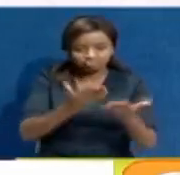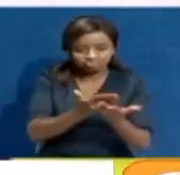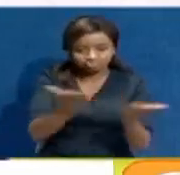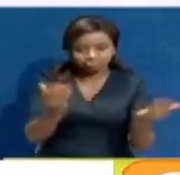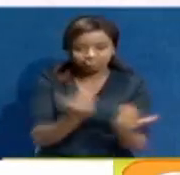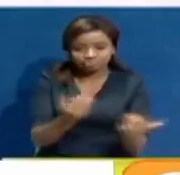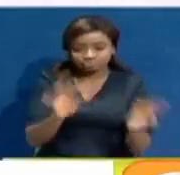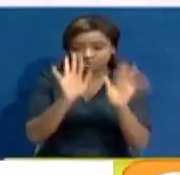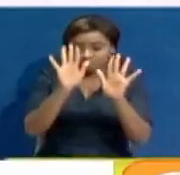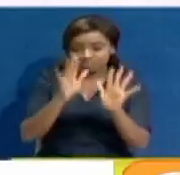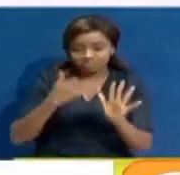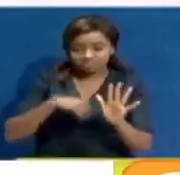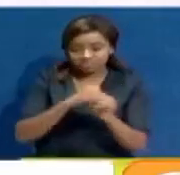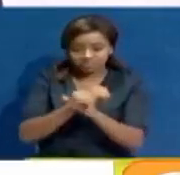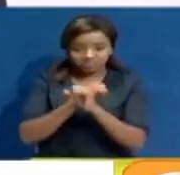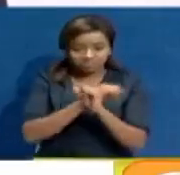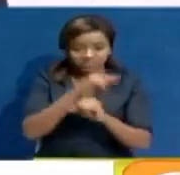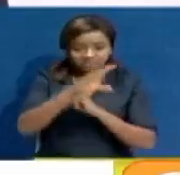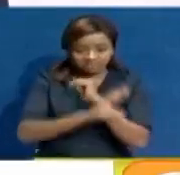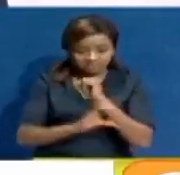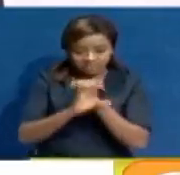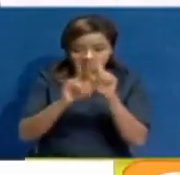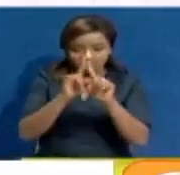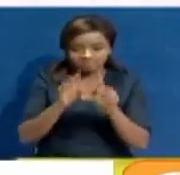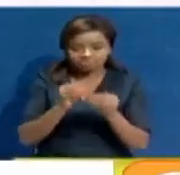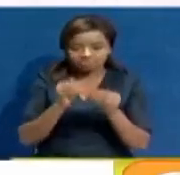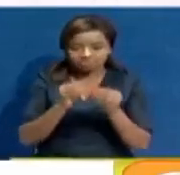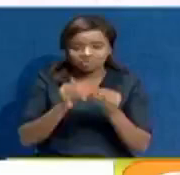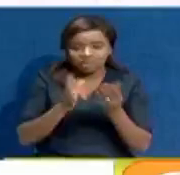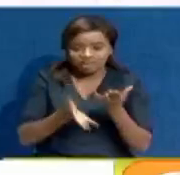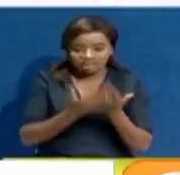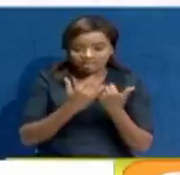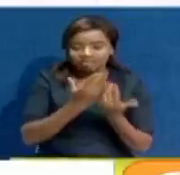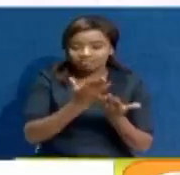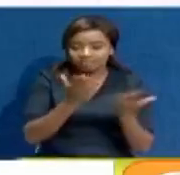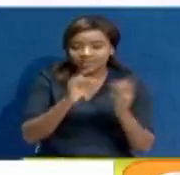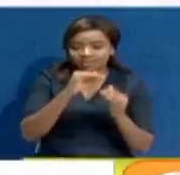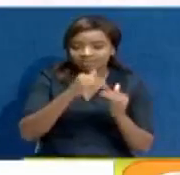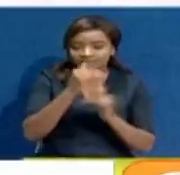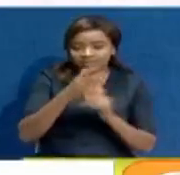take care of this country and give it to the next generation intact and better.